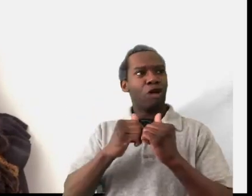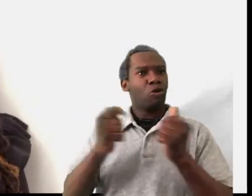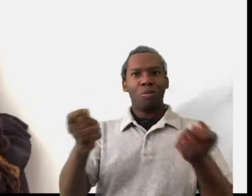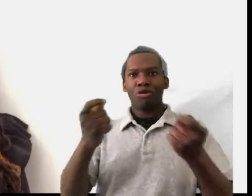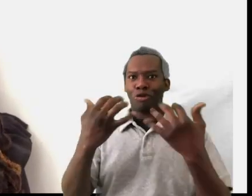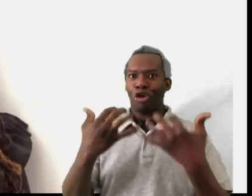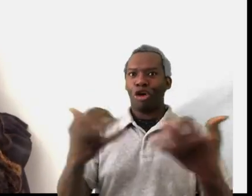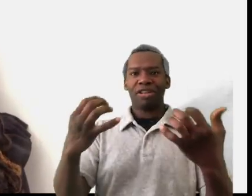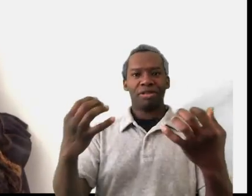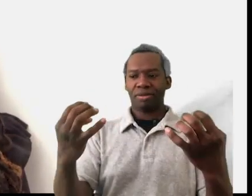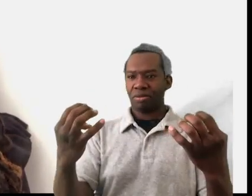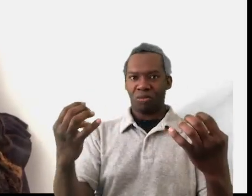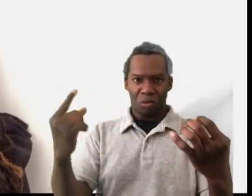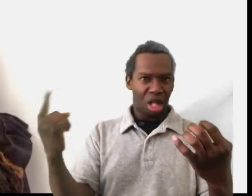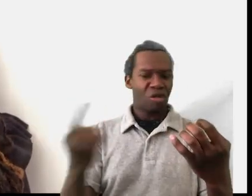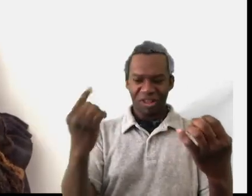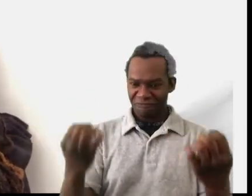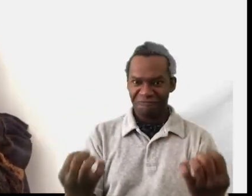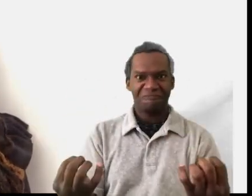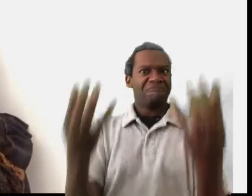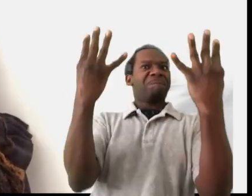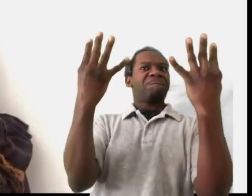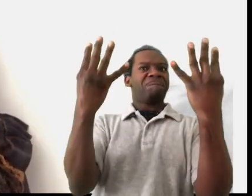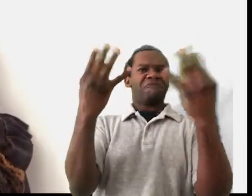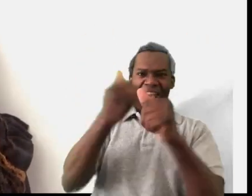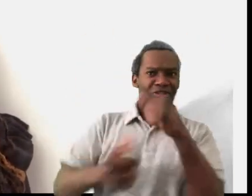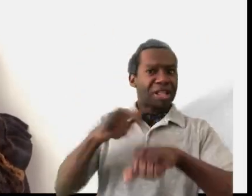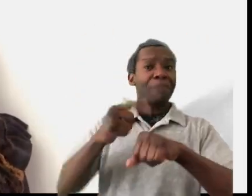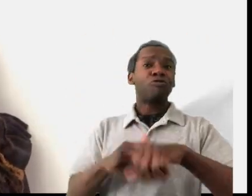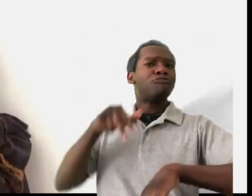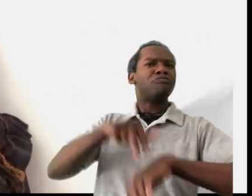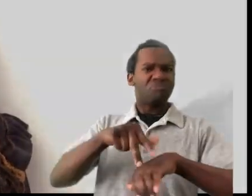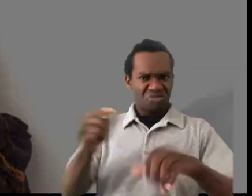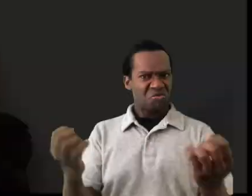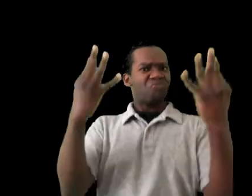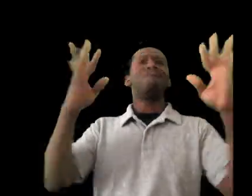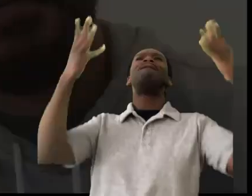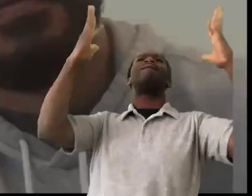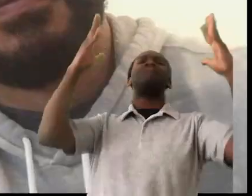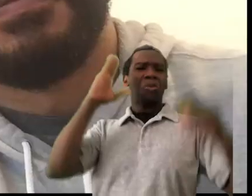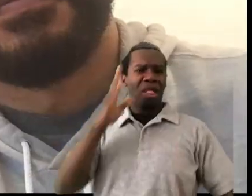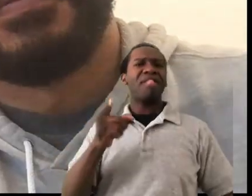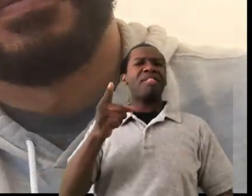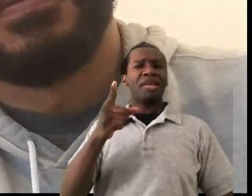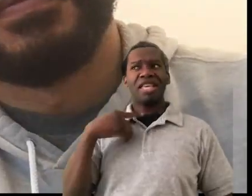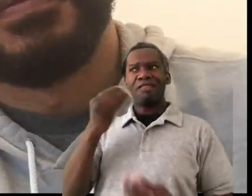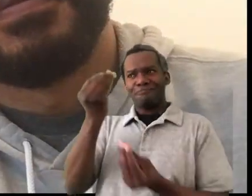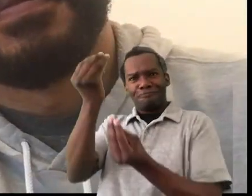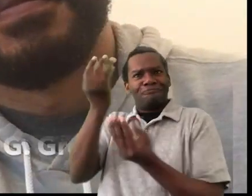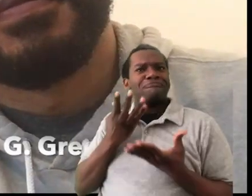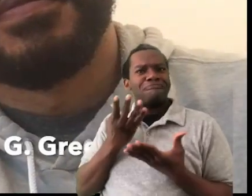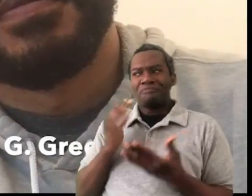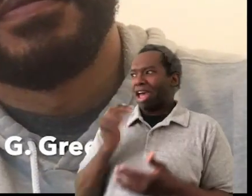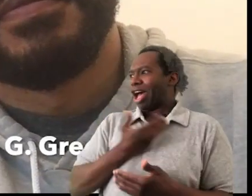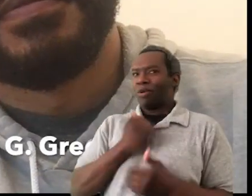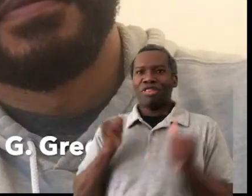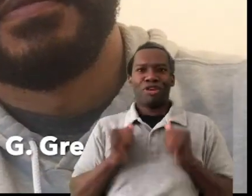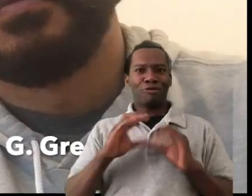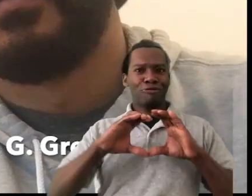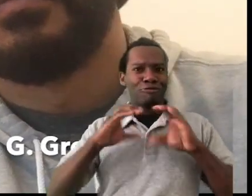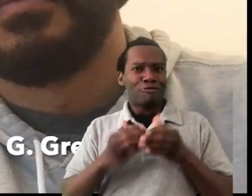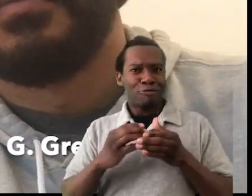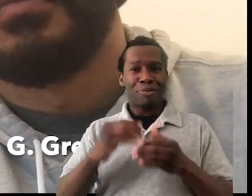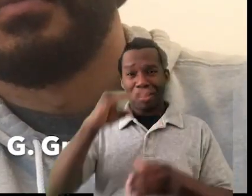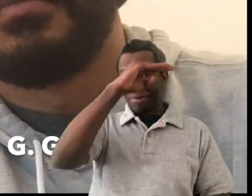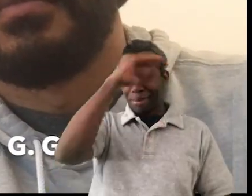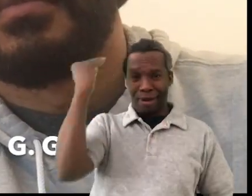the play, and that I needed to believe as deeply. The best thing I ever learned from Johnny Lee